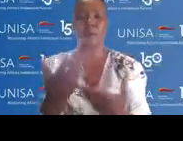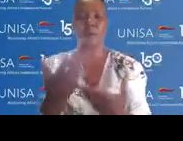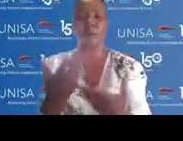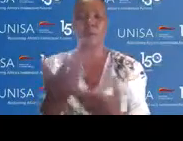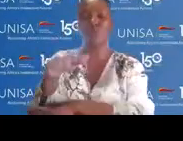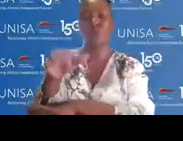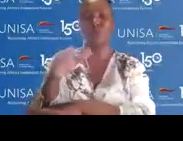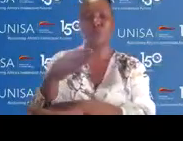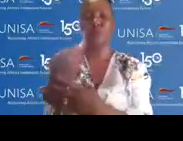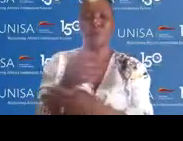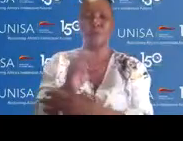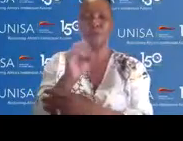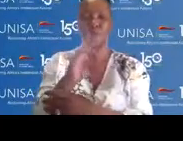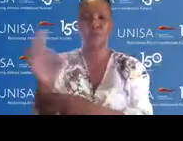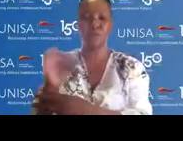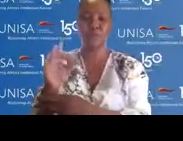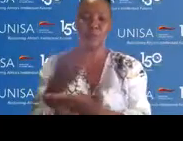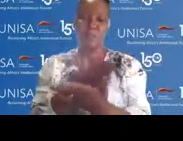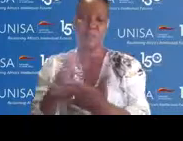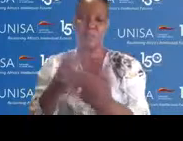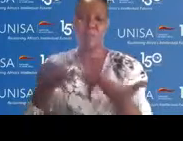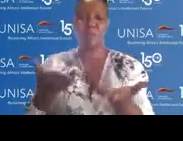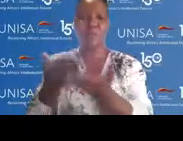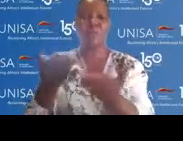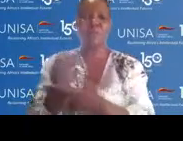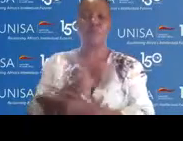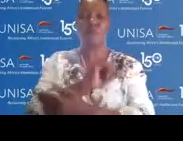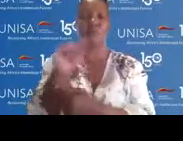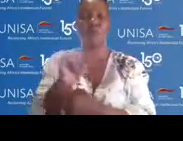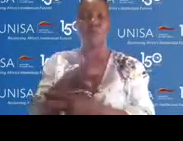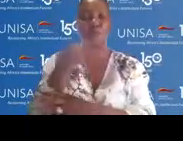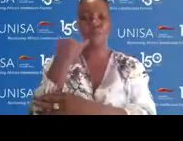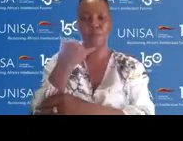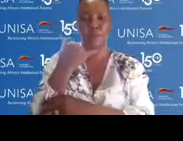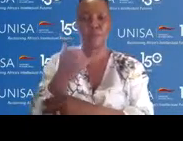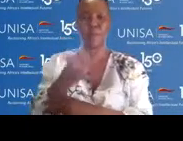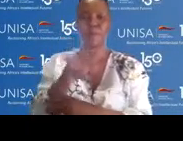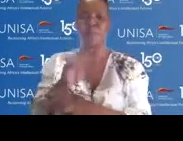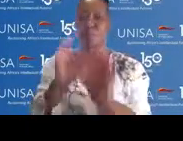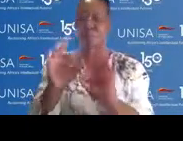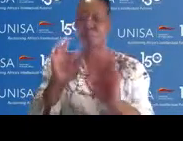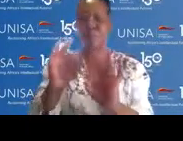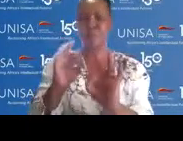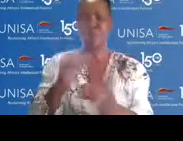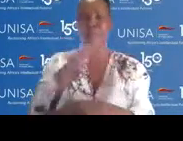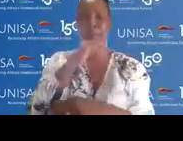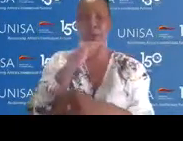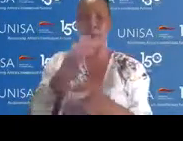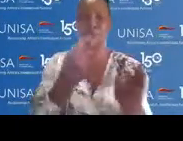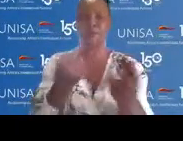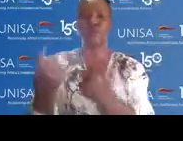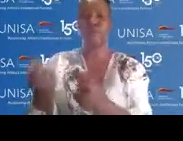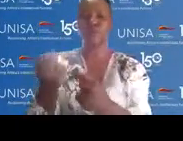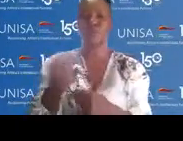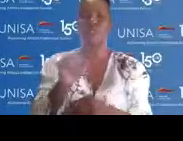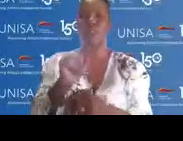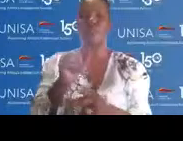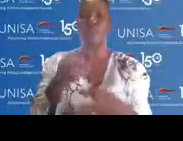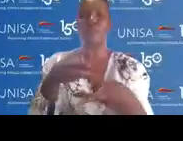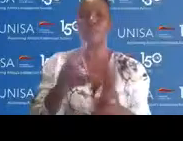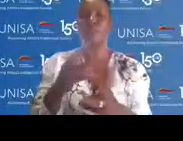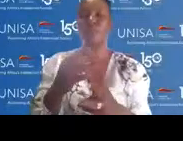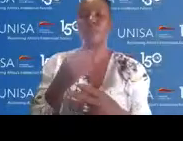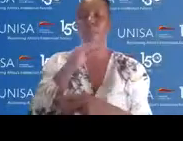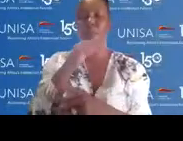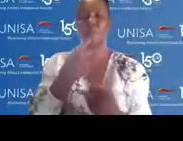off some of the services of your phone. Okay, that's perfectly what it's meant to do. This is the mode that you're meant to do or use